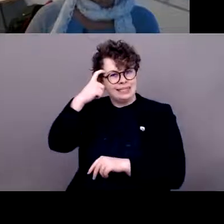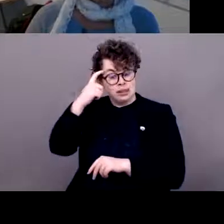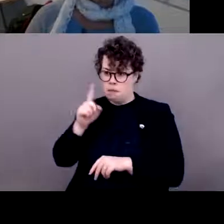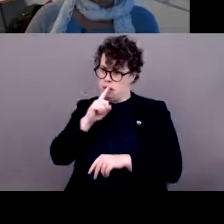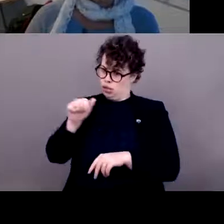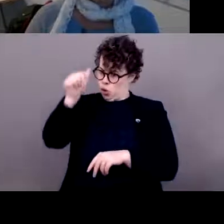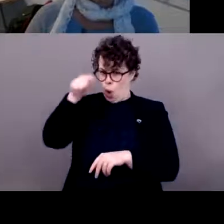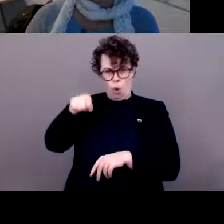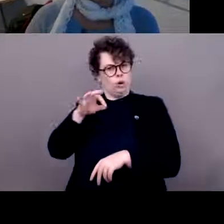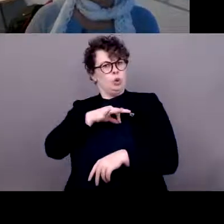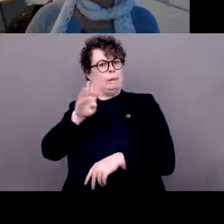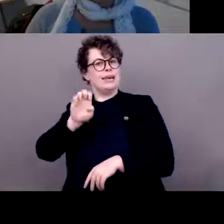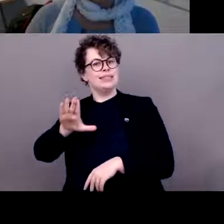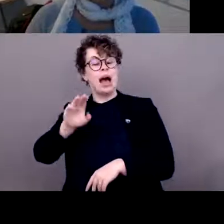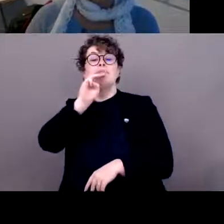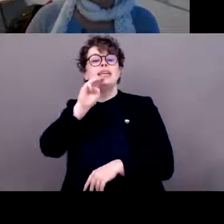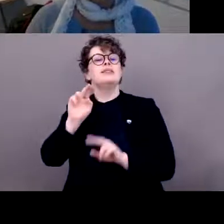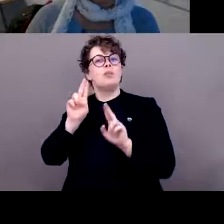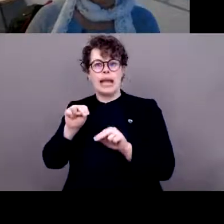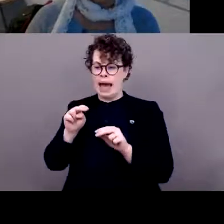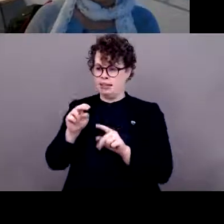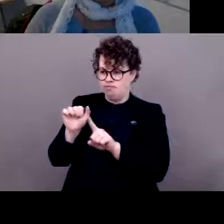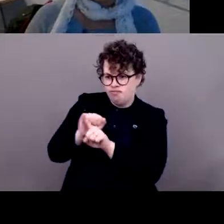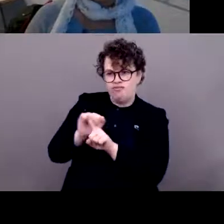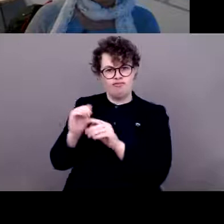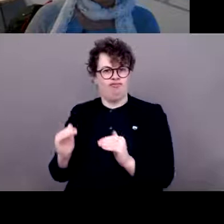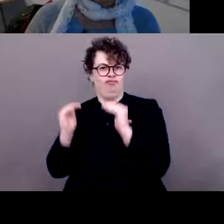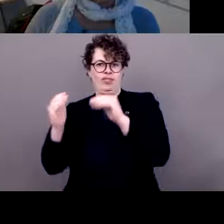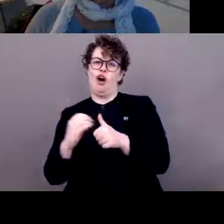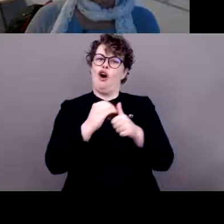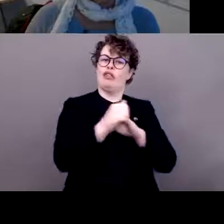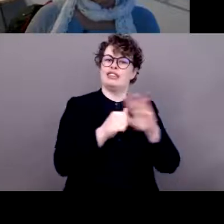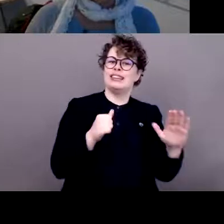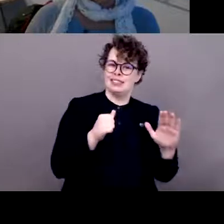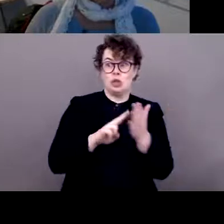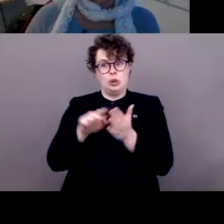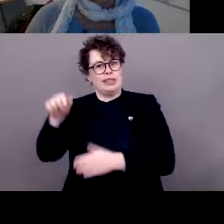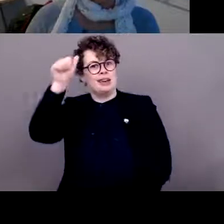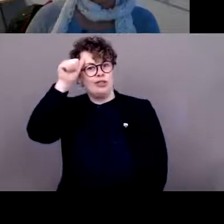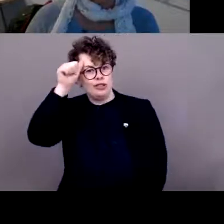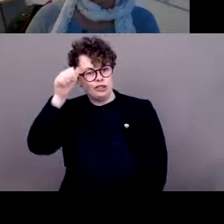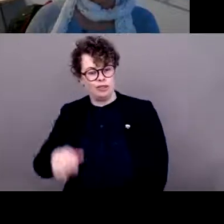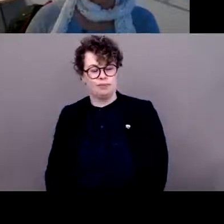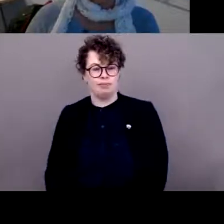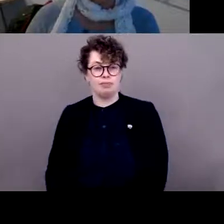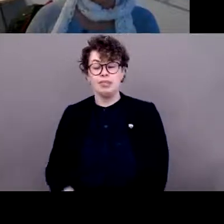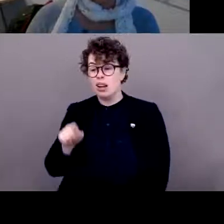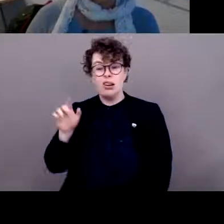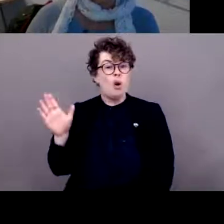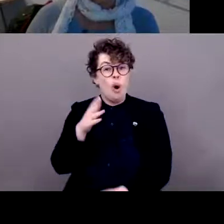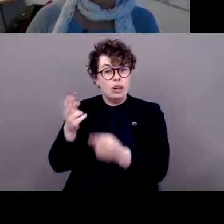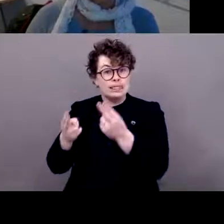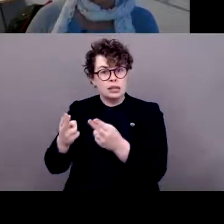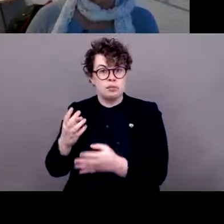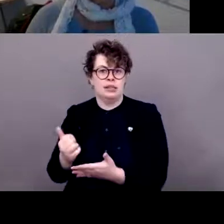strengths and their weaknesses is very important. And all of these things feed into interventions. So if children aren't